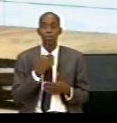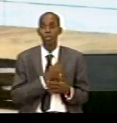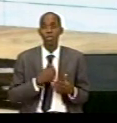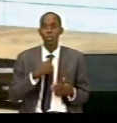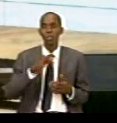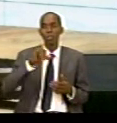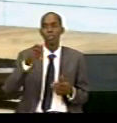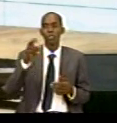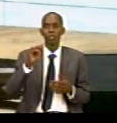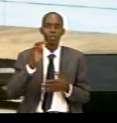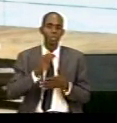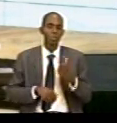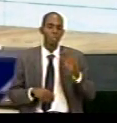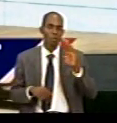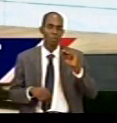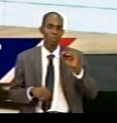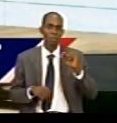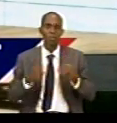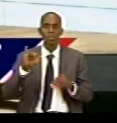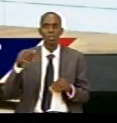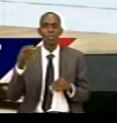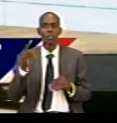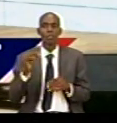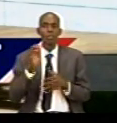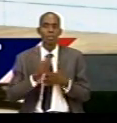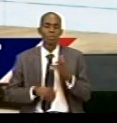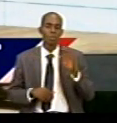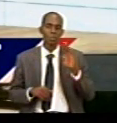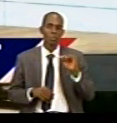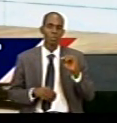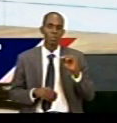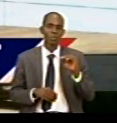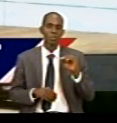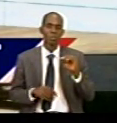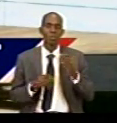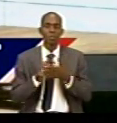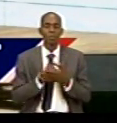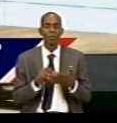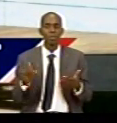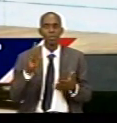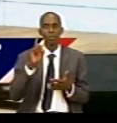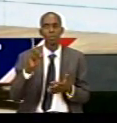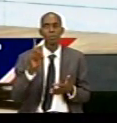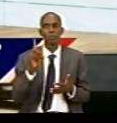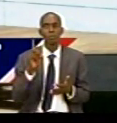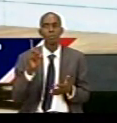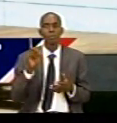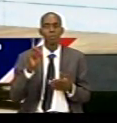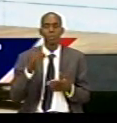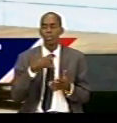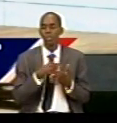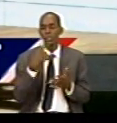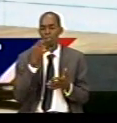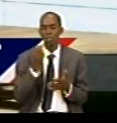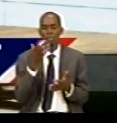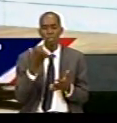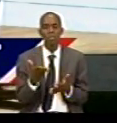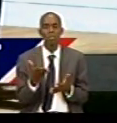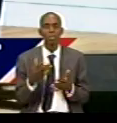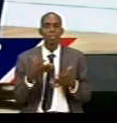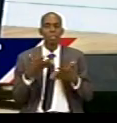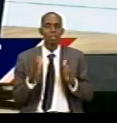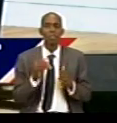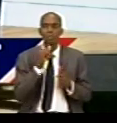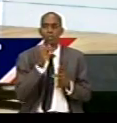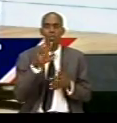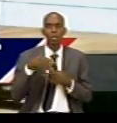John chapter 14, John chapter 14, reading from verse 1, it says, let not your